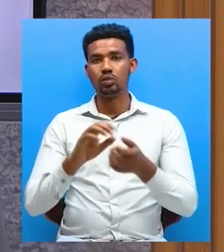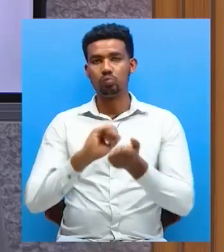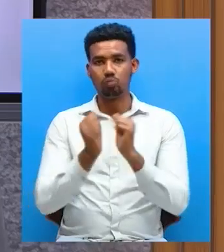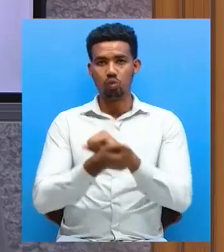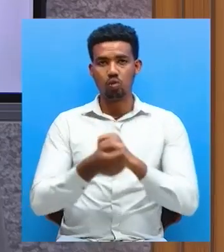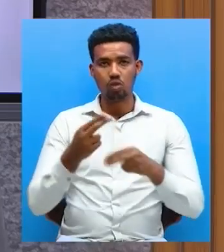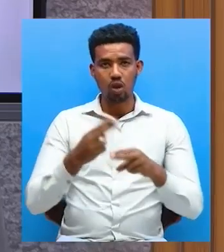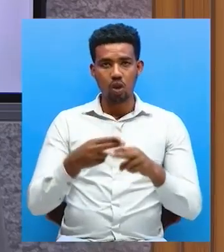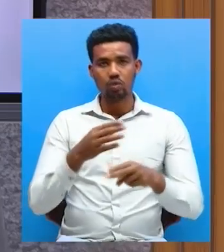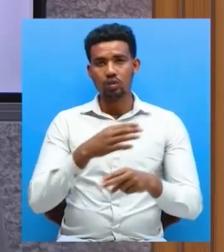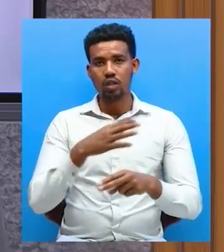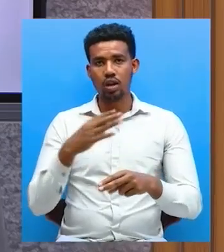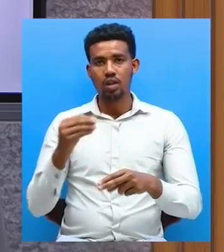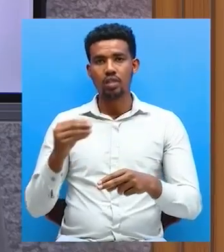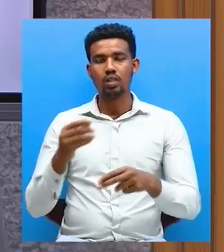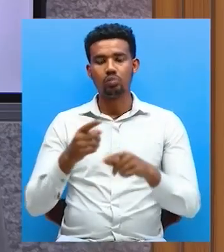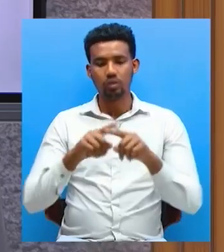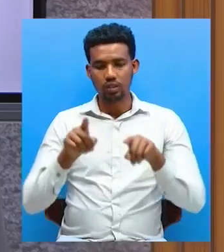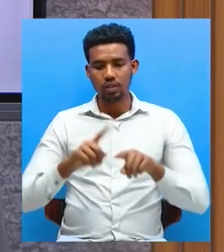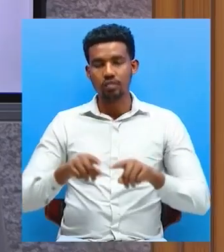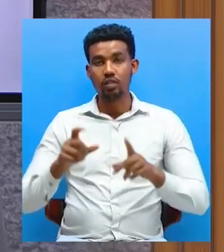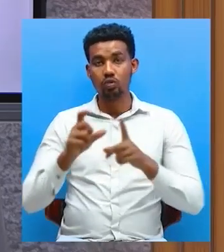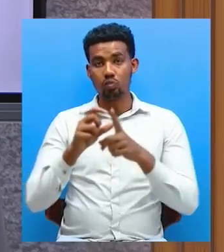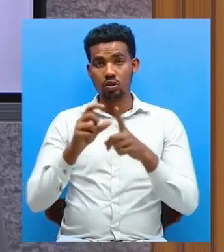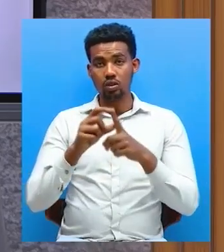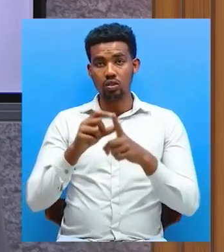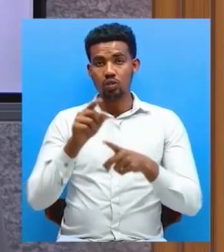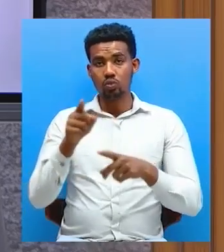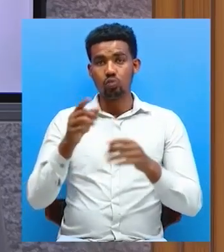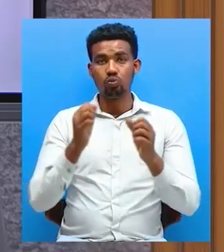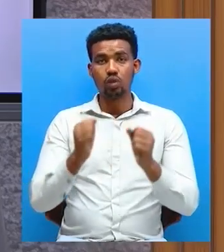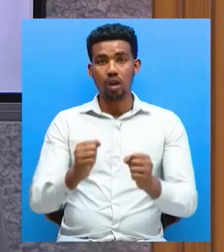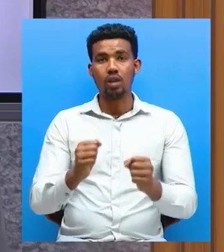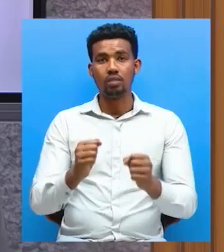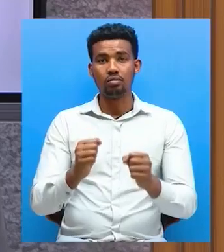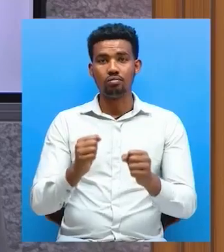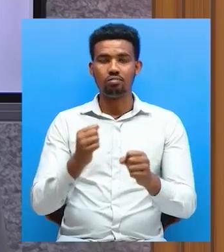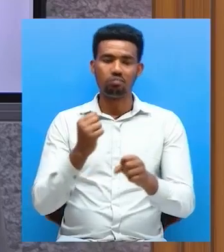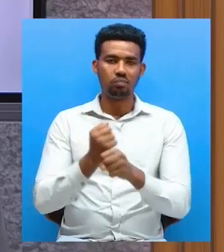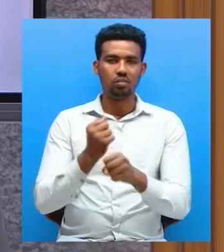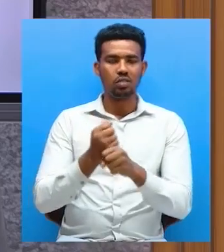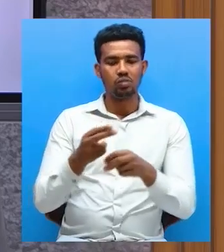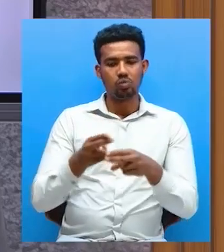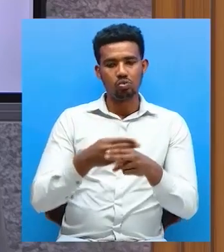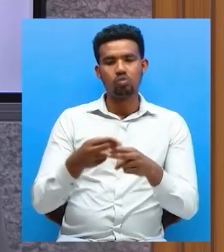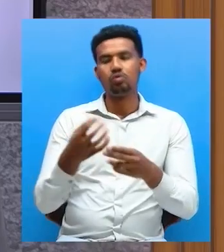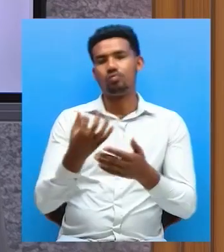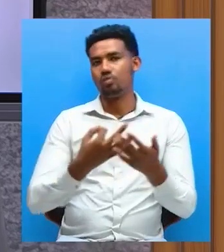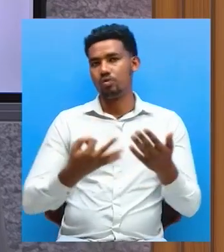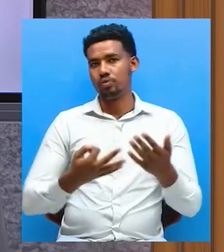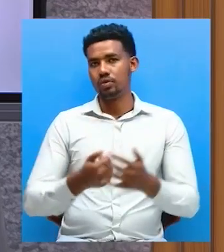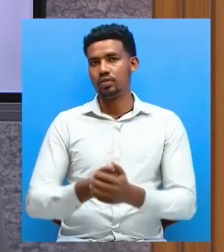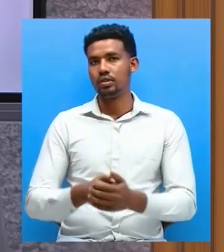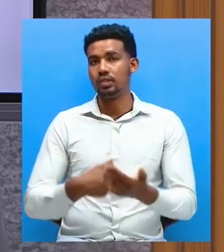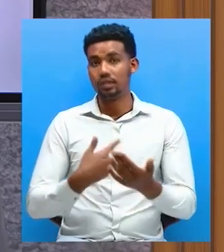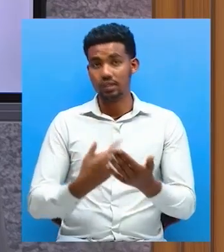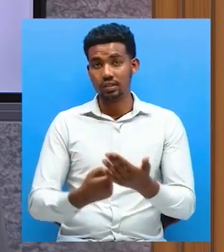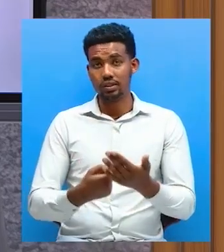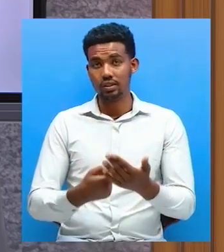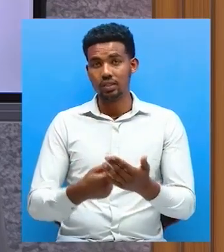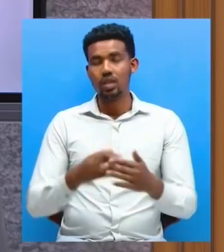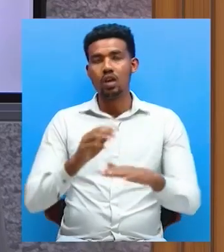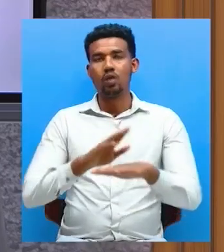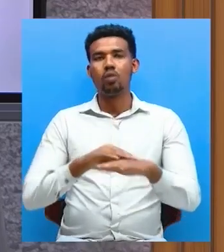pronouns and with different words. You can make it their shorter forms. This is